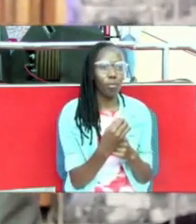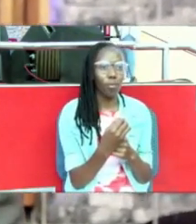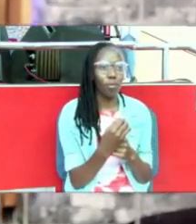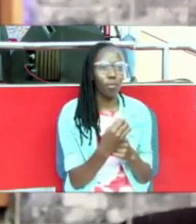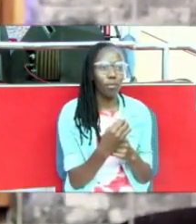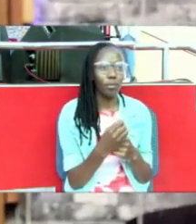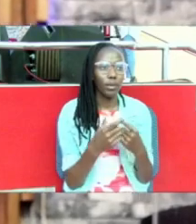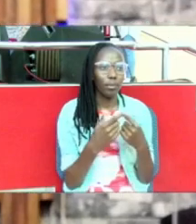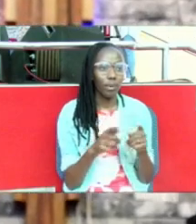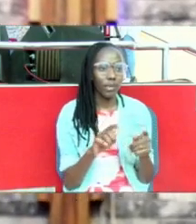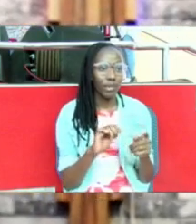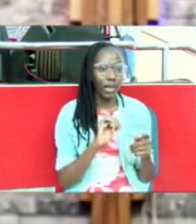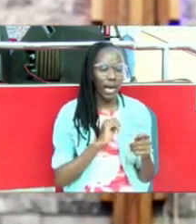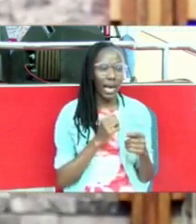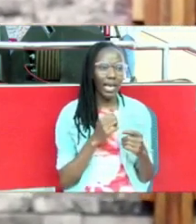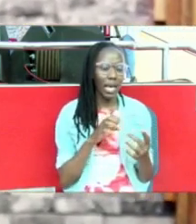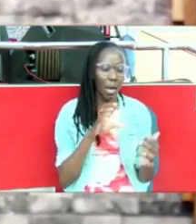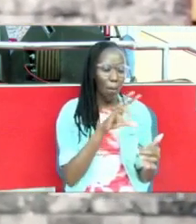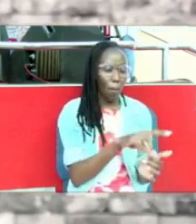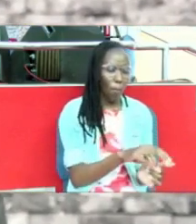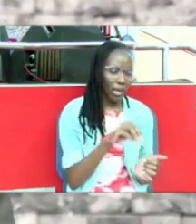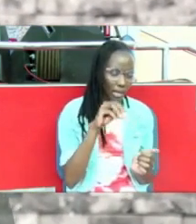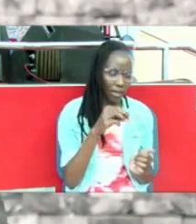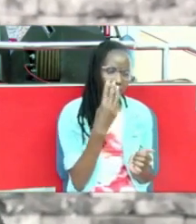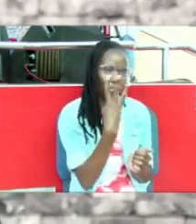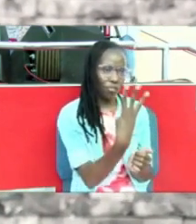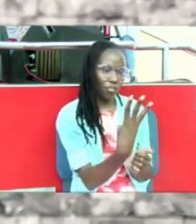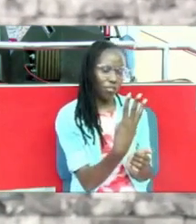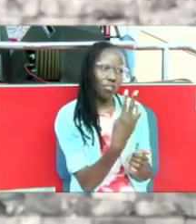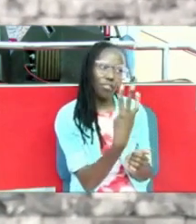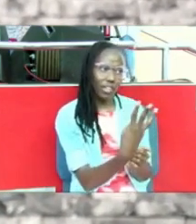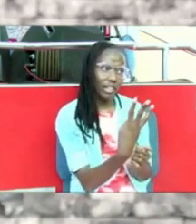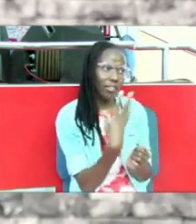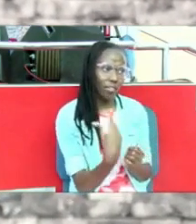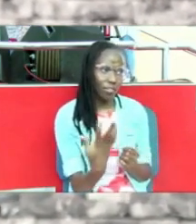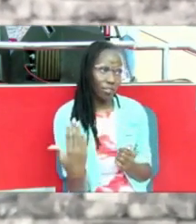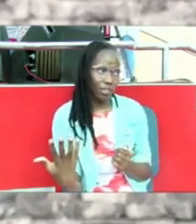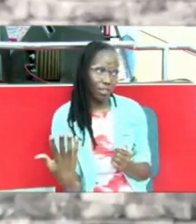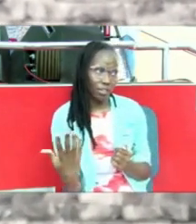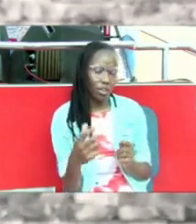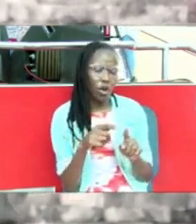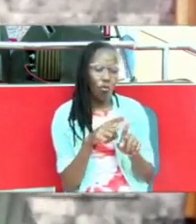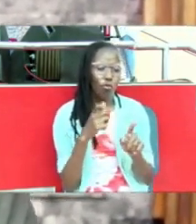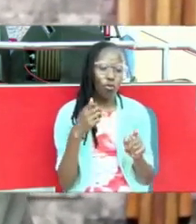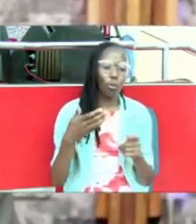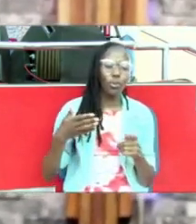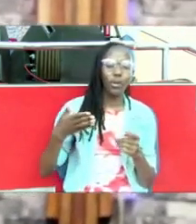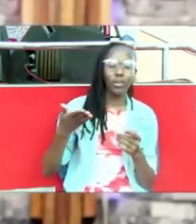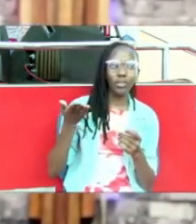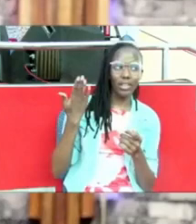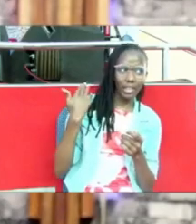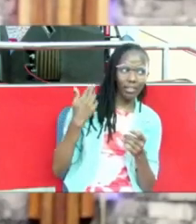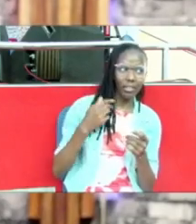But I picked three things from this, our Sunday speaker, the three things he prophesied about us.